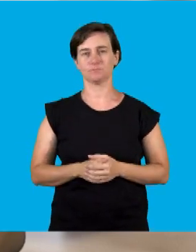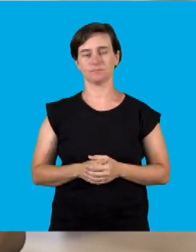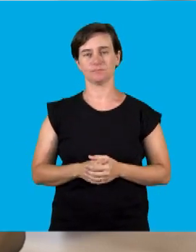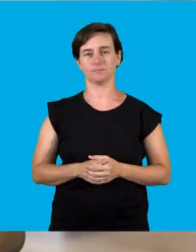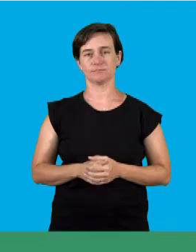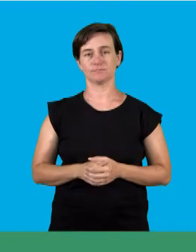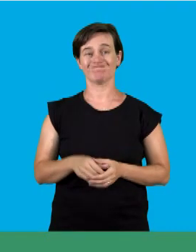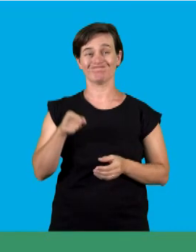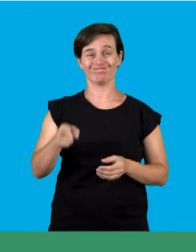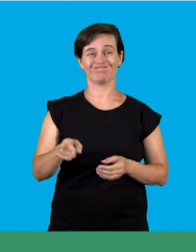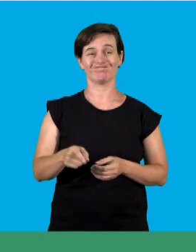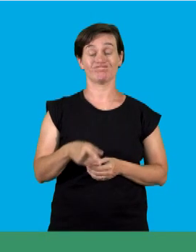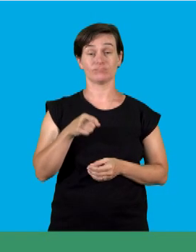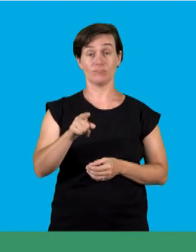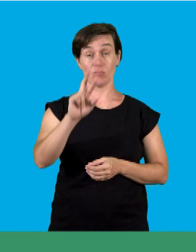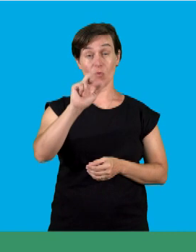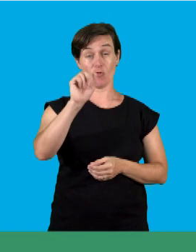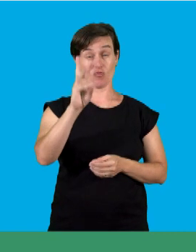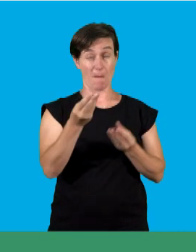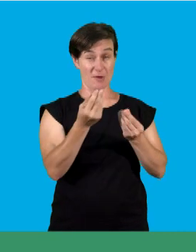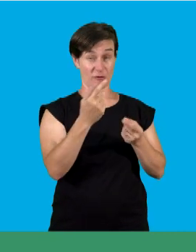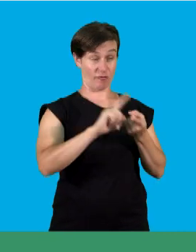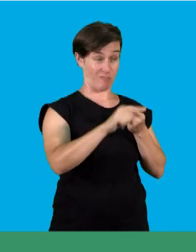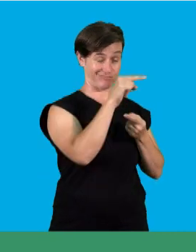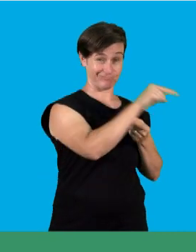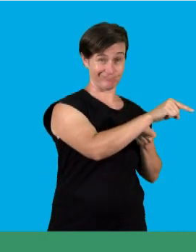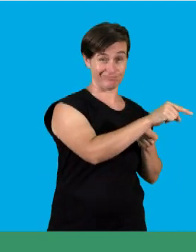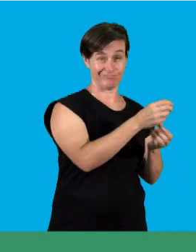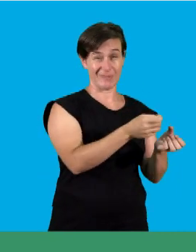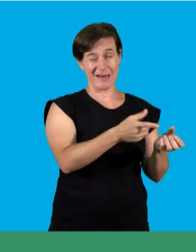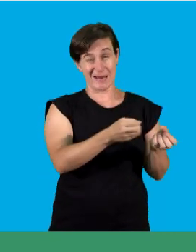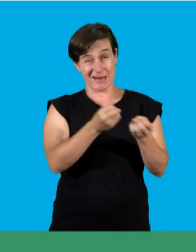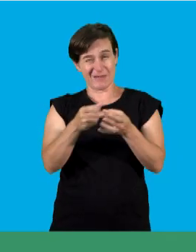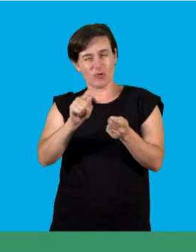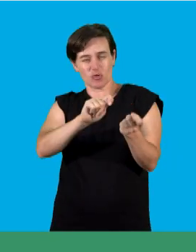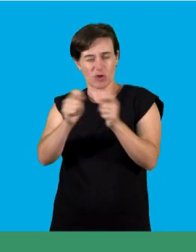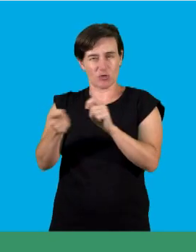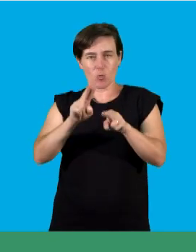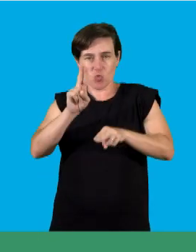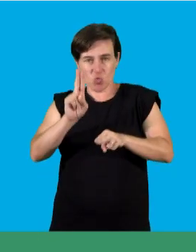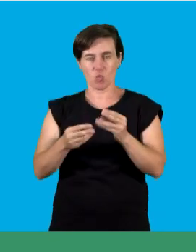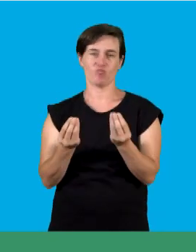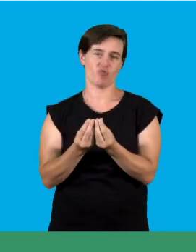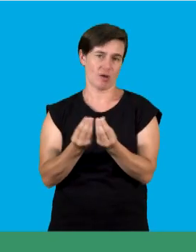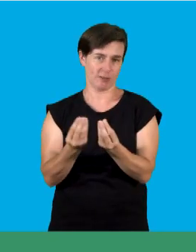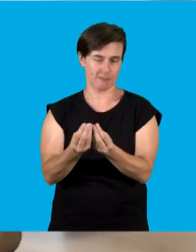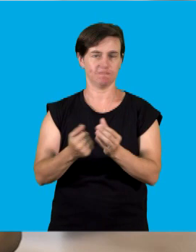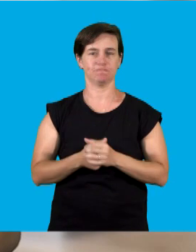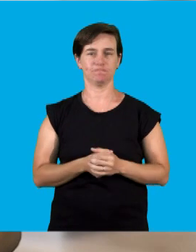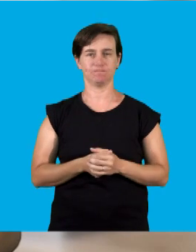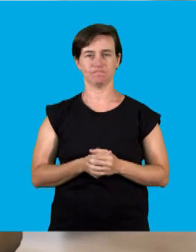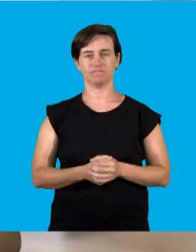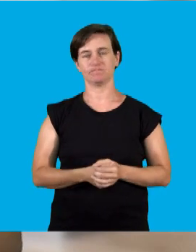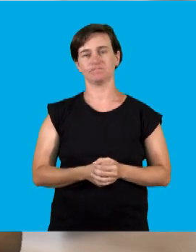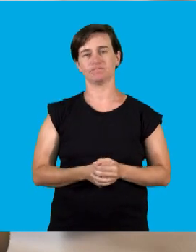In this sector, the raw materials from the primary sector are converted into new products. So this